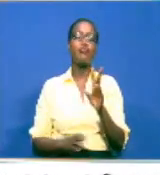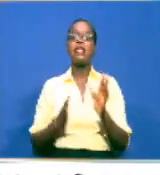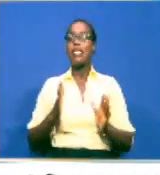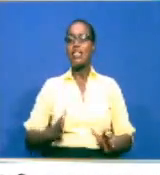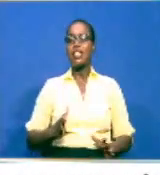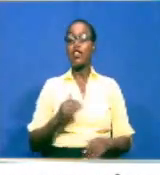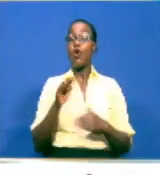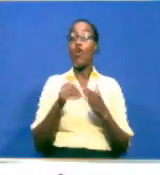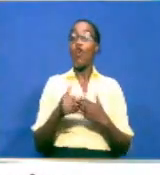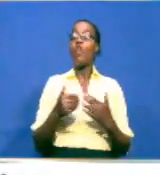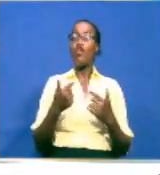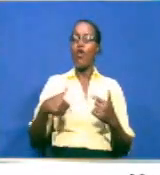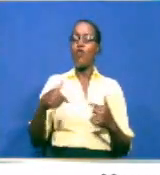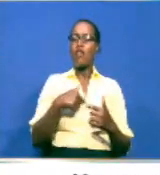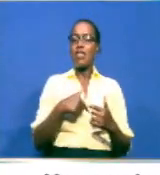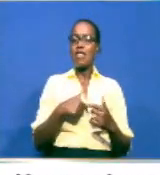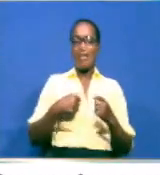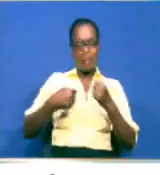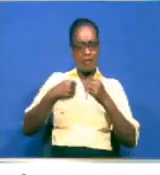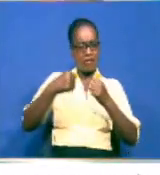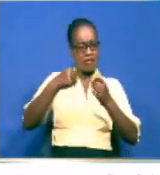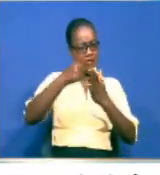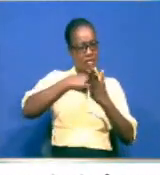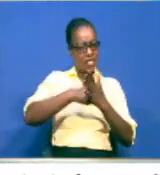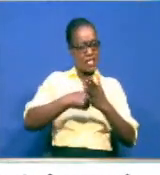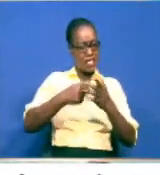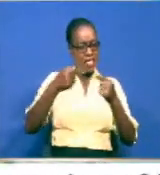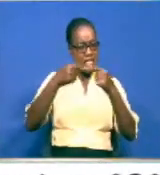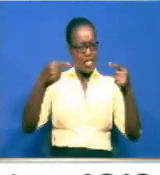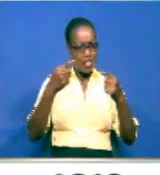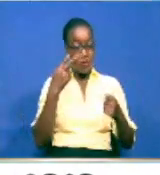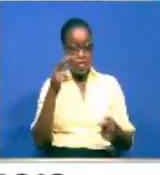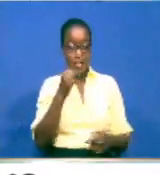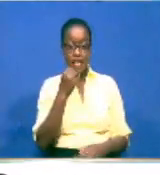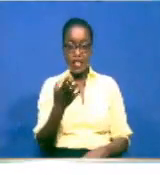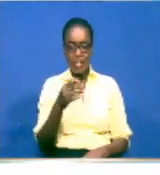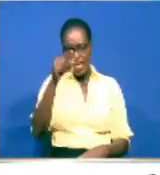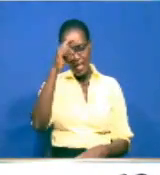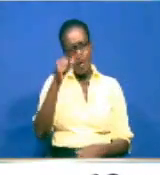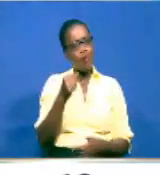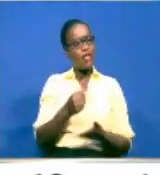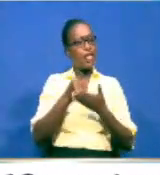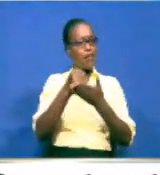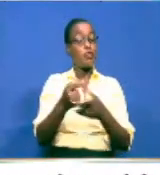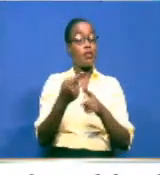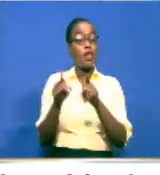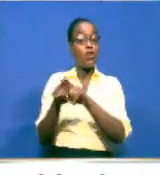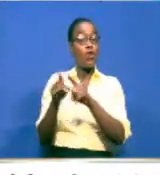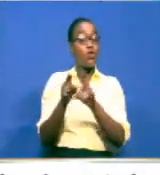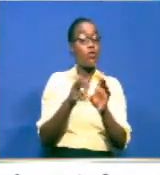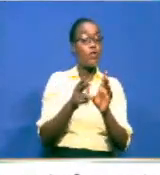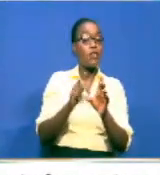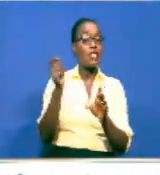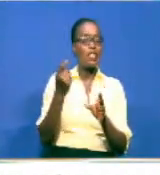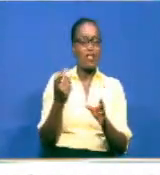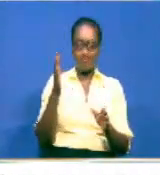this invincible enemy, and the government is also helping out. We are also doing our part as Kenyan citizens. Both sides, how